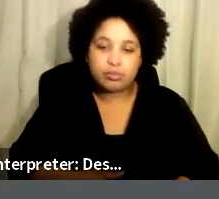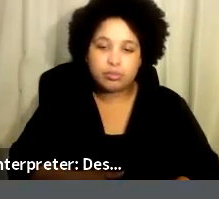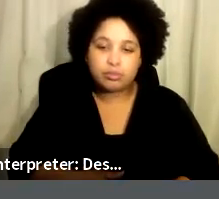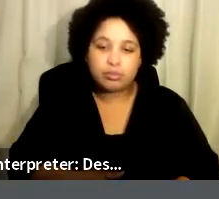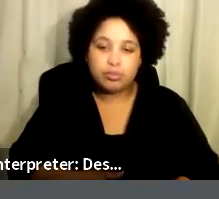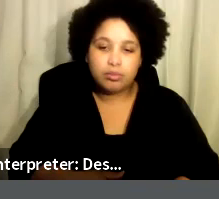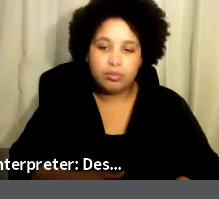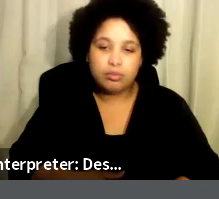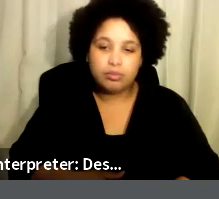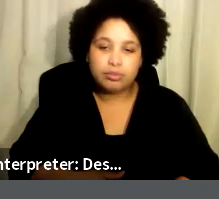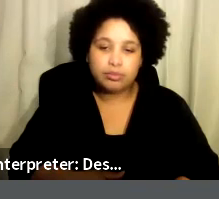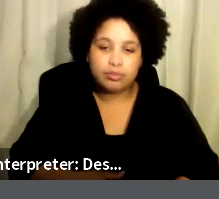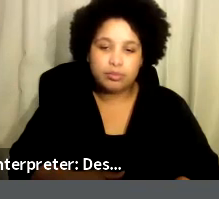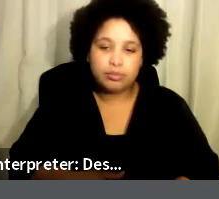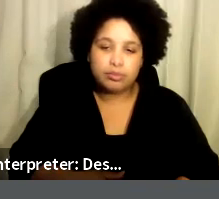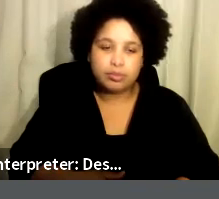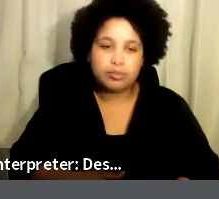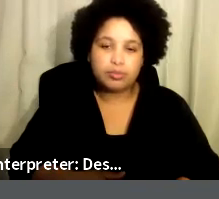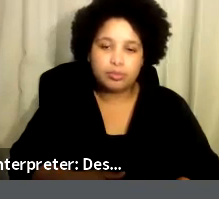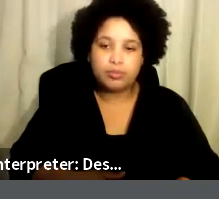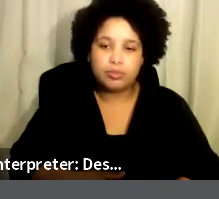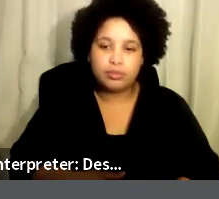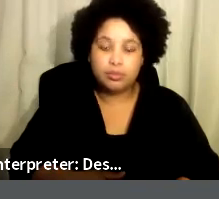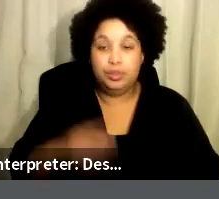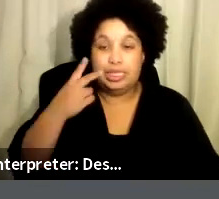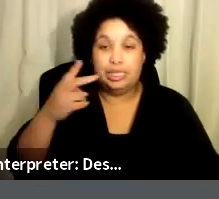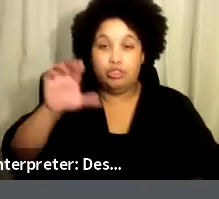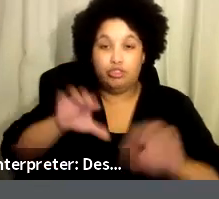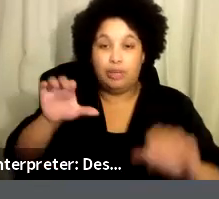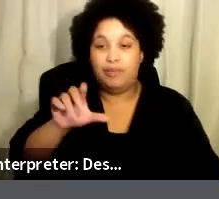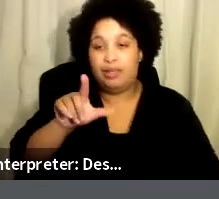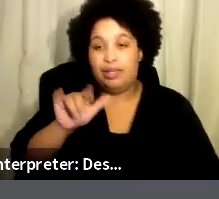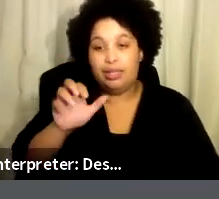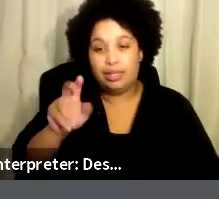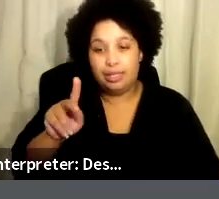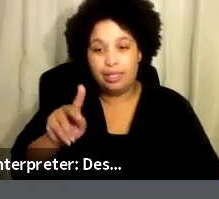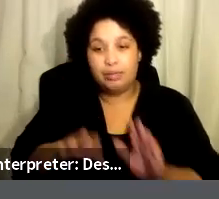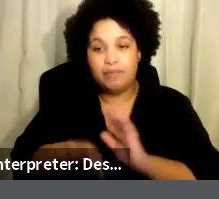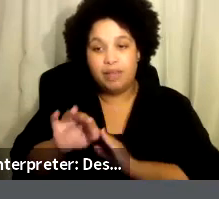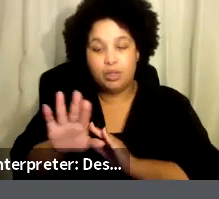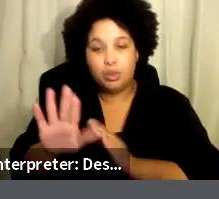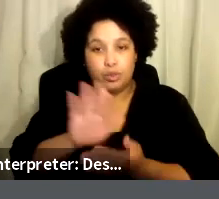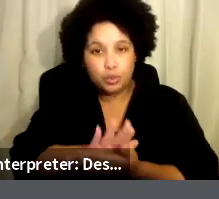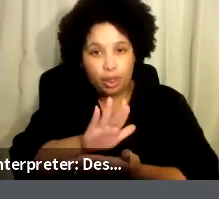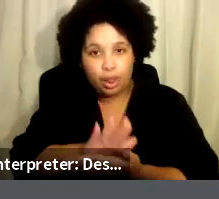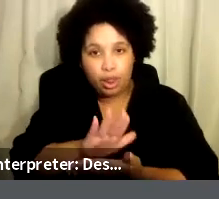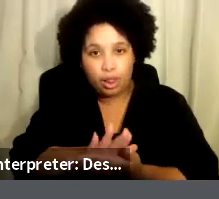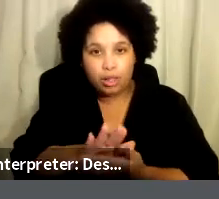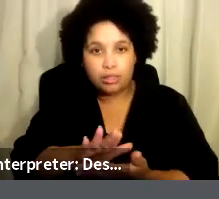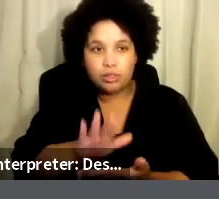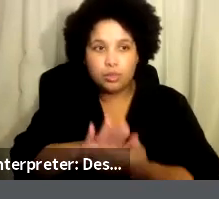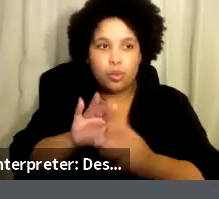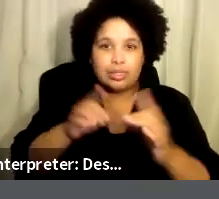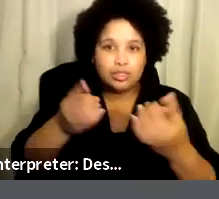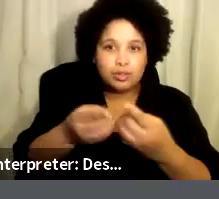And I shared a link for as far as finding your school. So the school